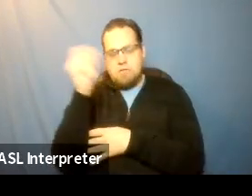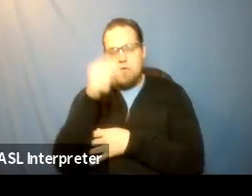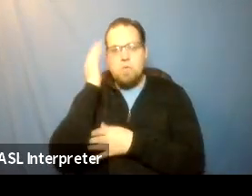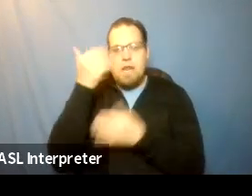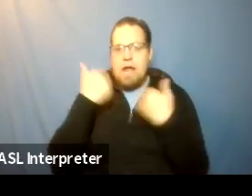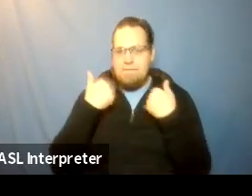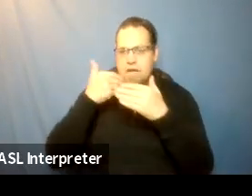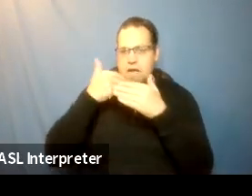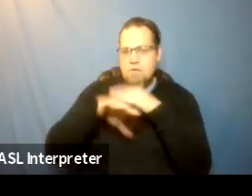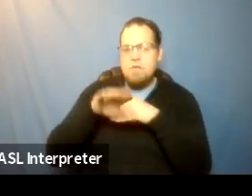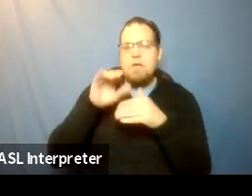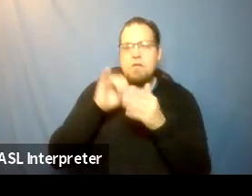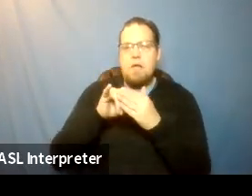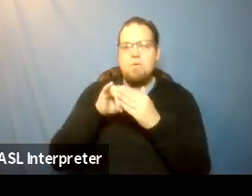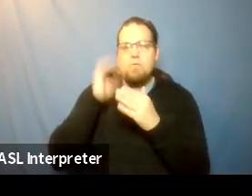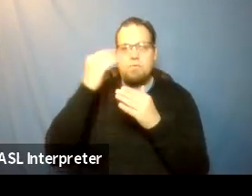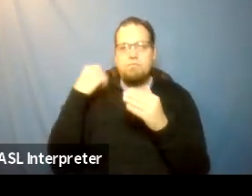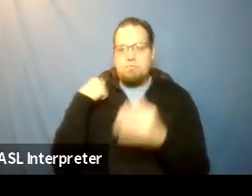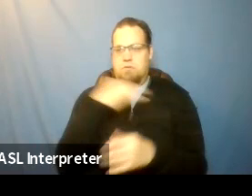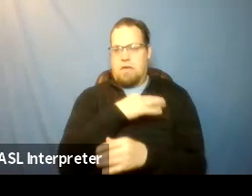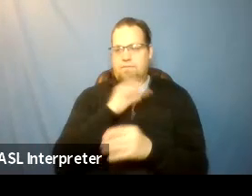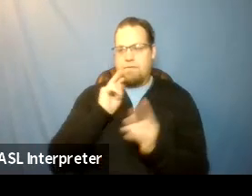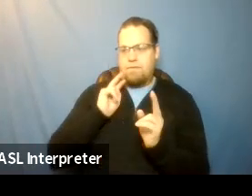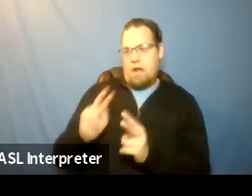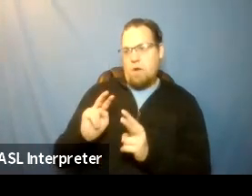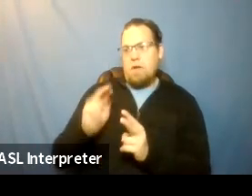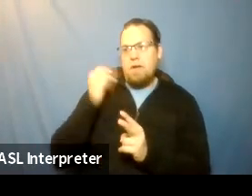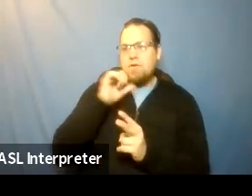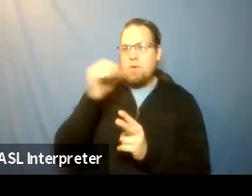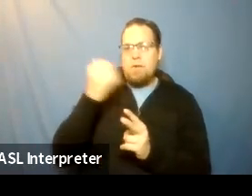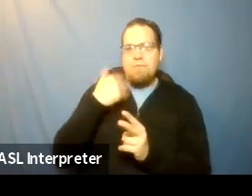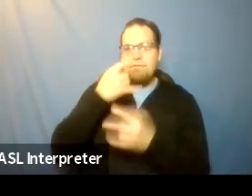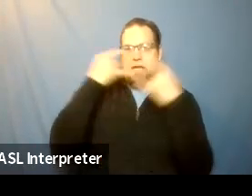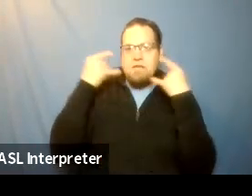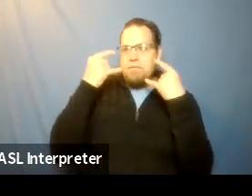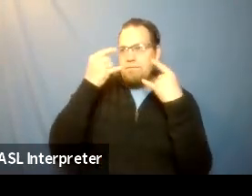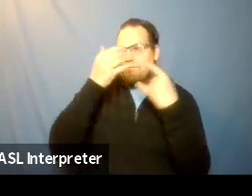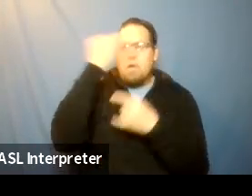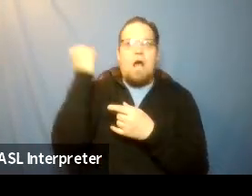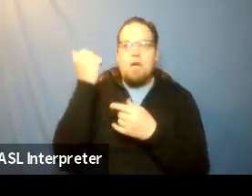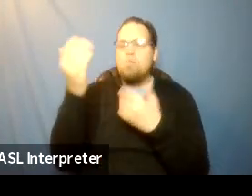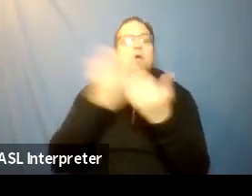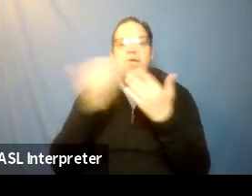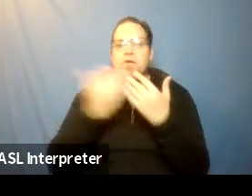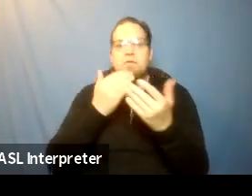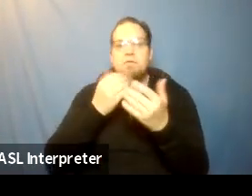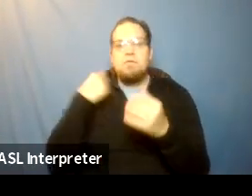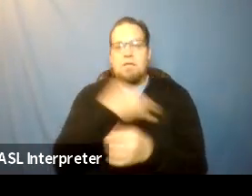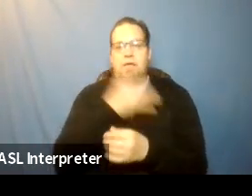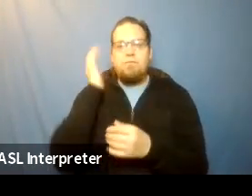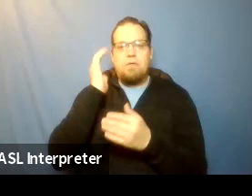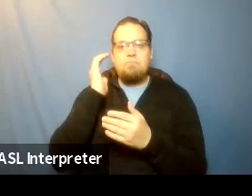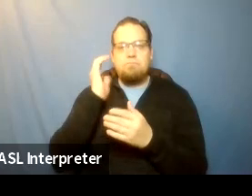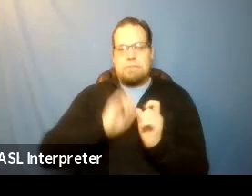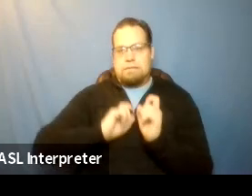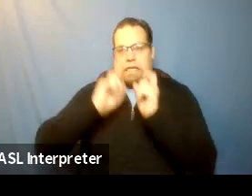entrances covered by staff. If you don't have a face covering, forgot it, whatever it may be, staff will be able to